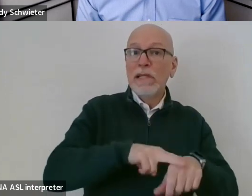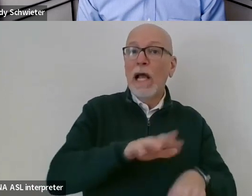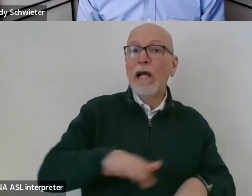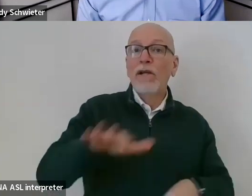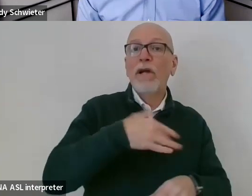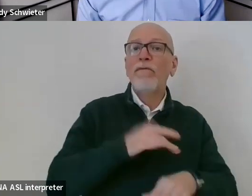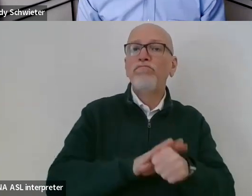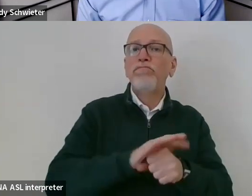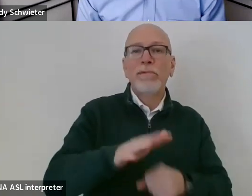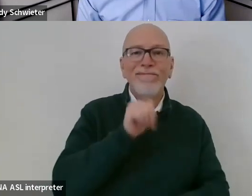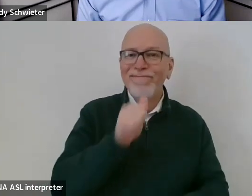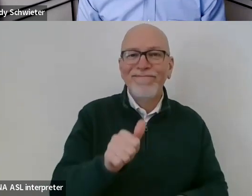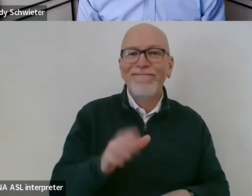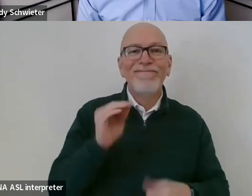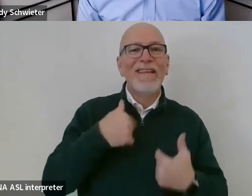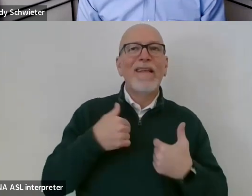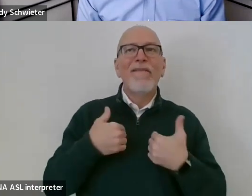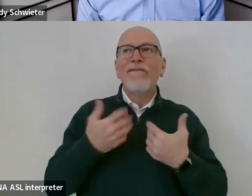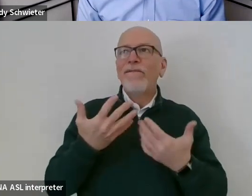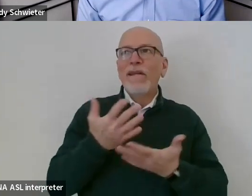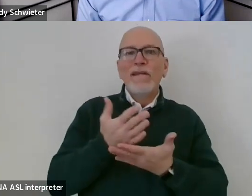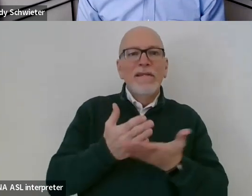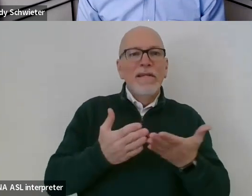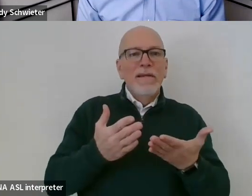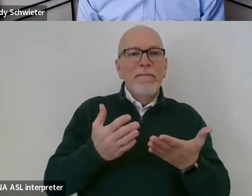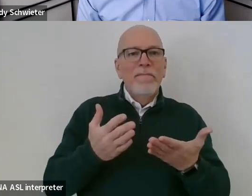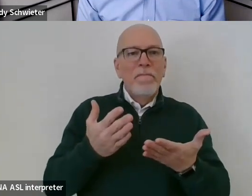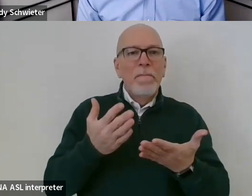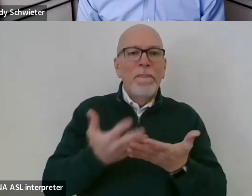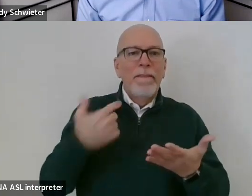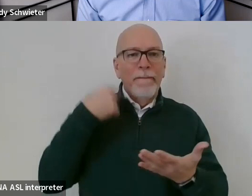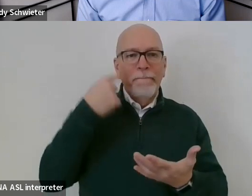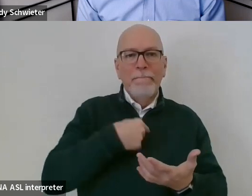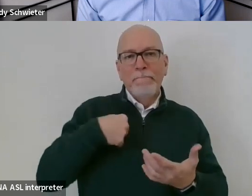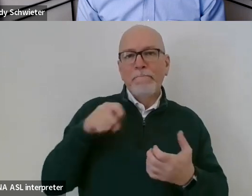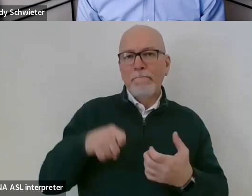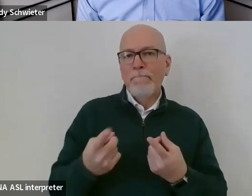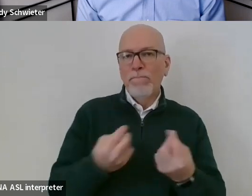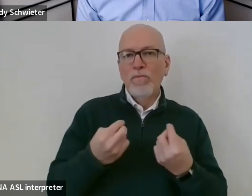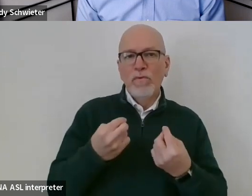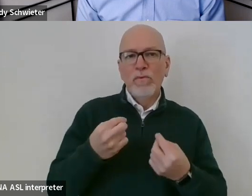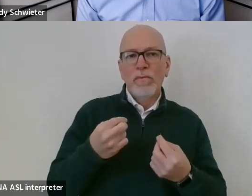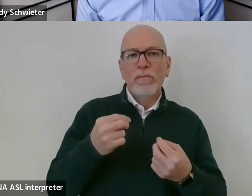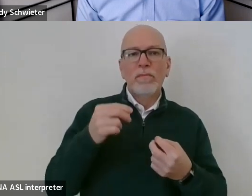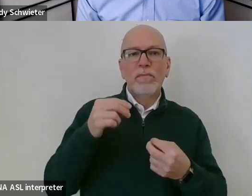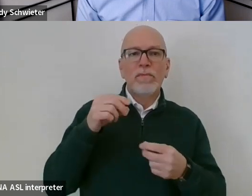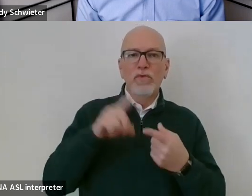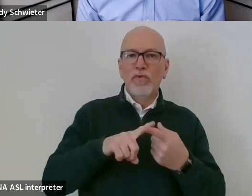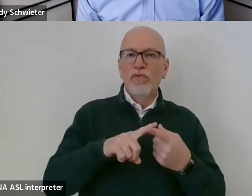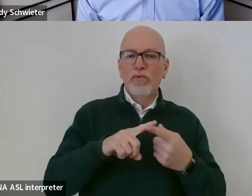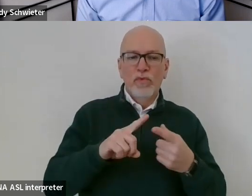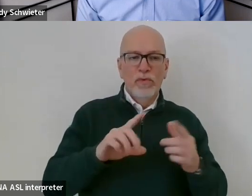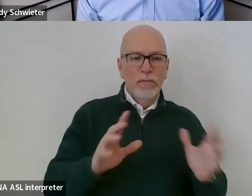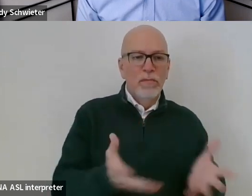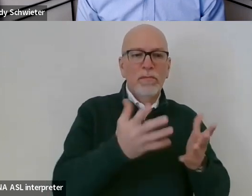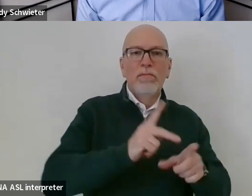I have some, let's say, some things that I think we need to do in order to attain that professional